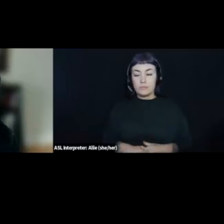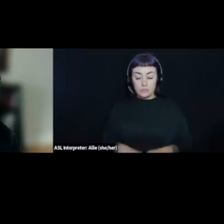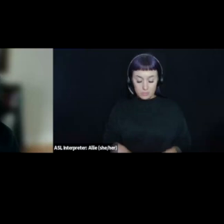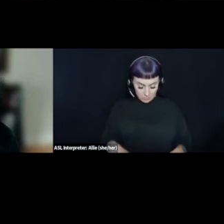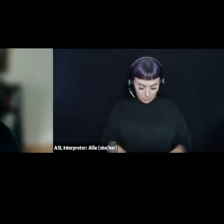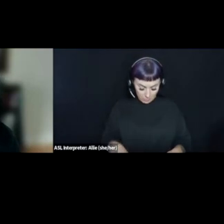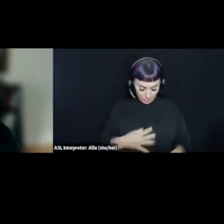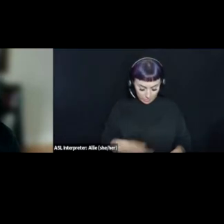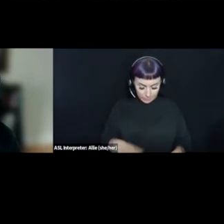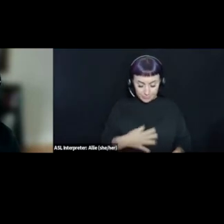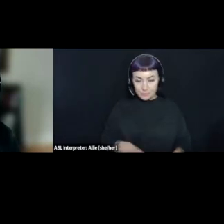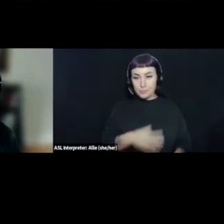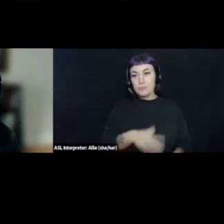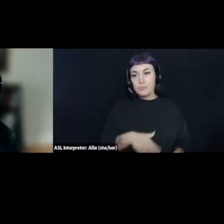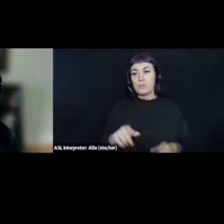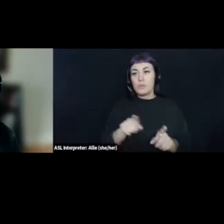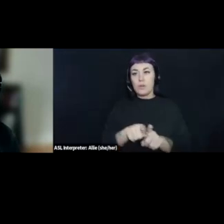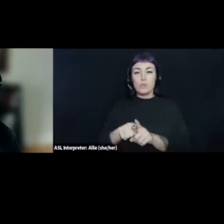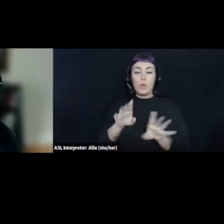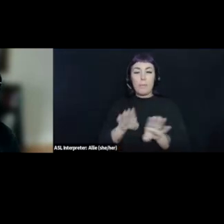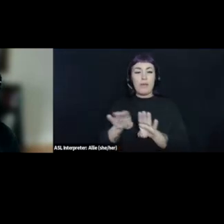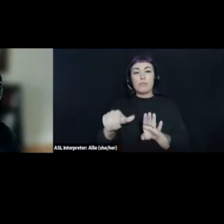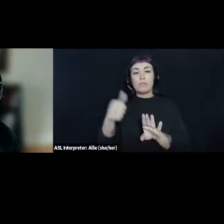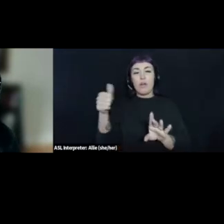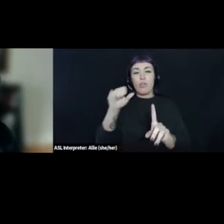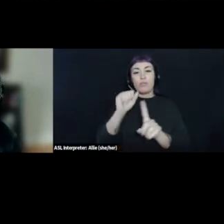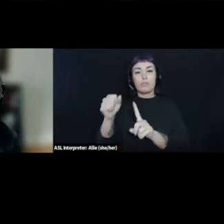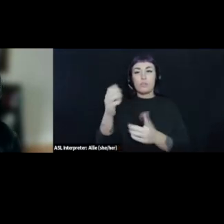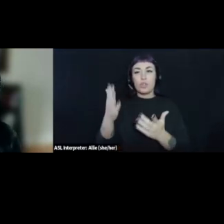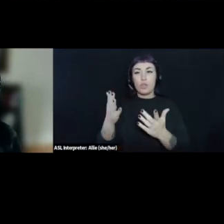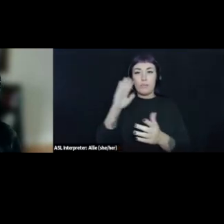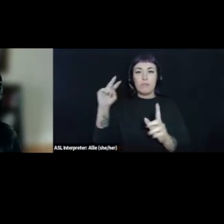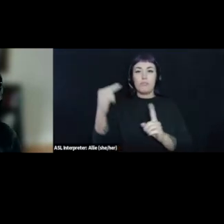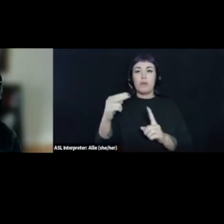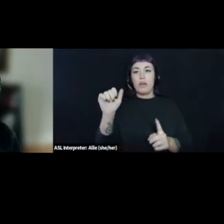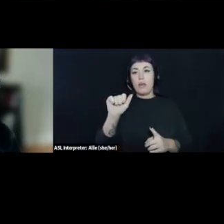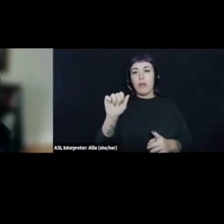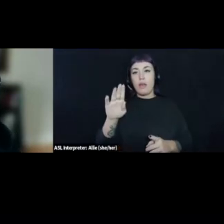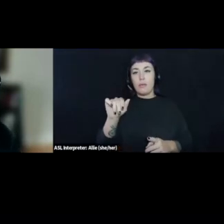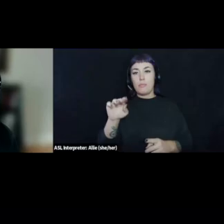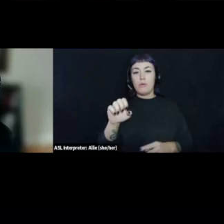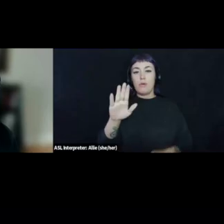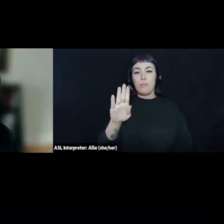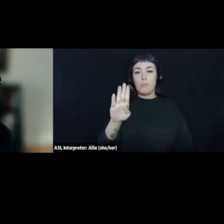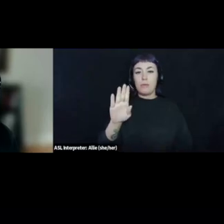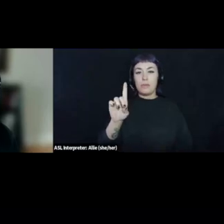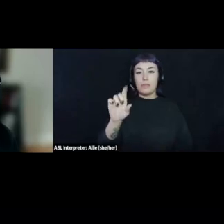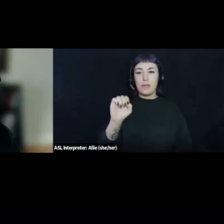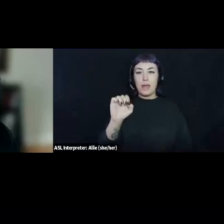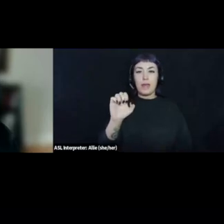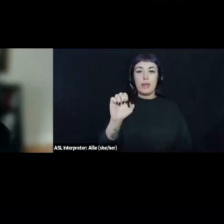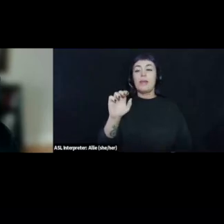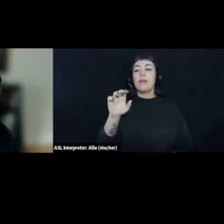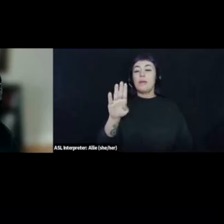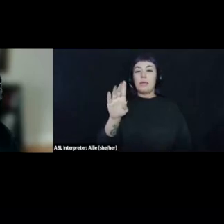There also are a lot of times behaviors that in other scenarios could be abuse. Like BDSM can involve tying people